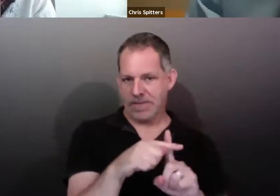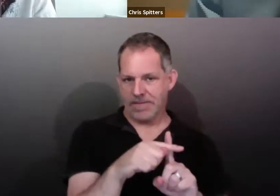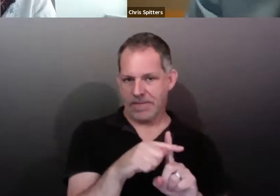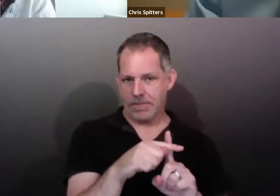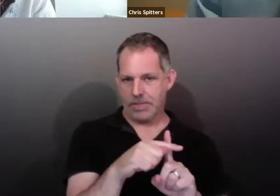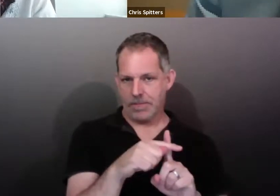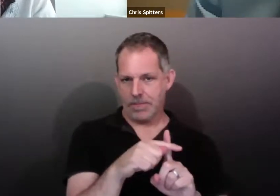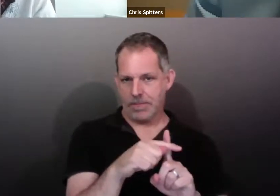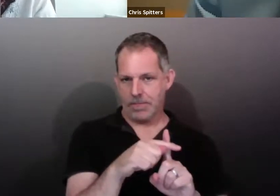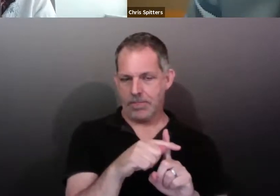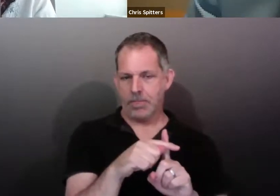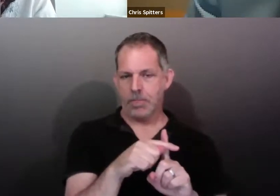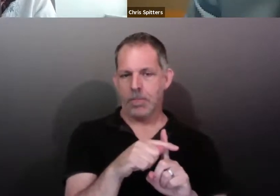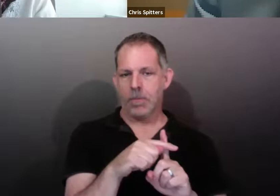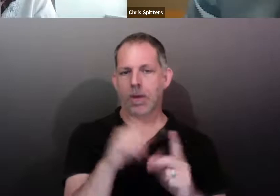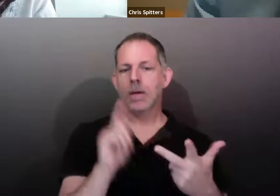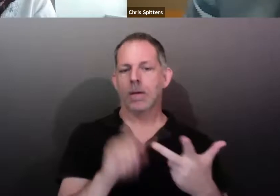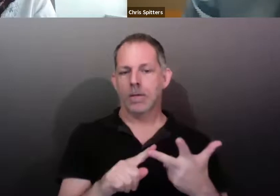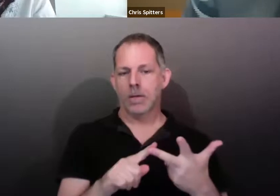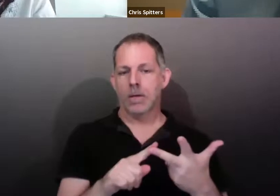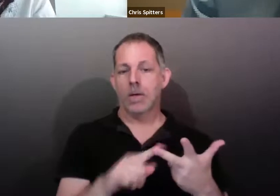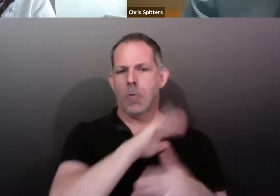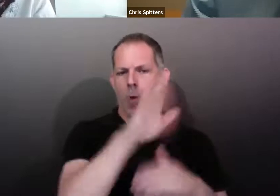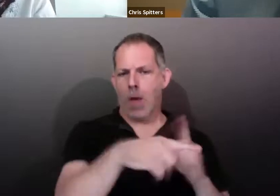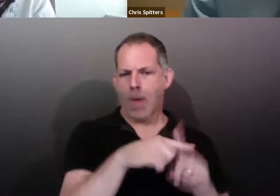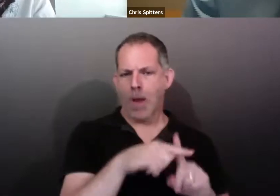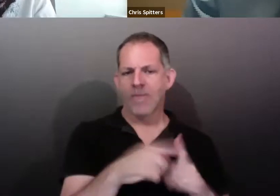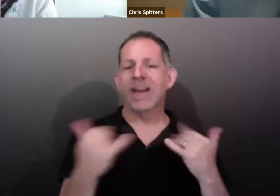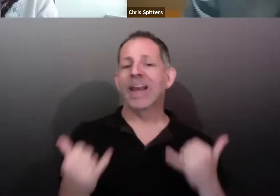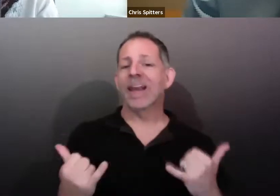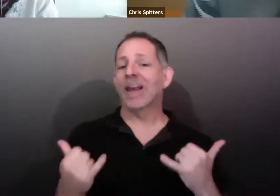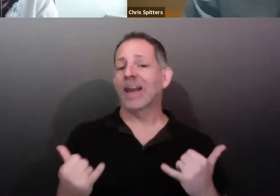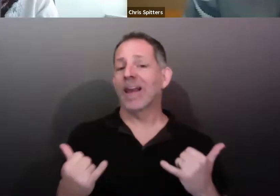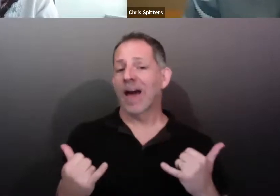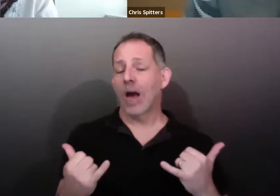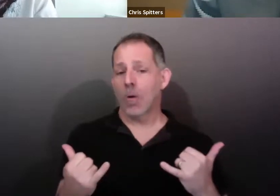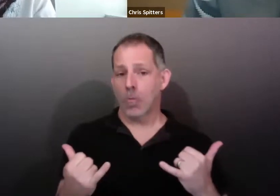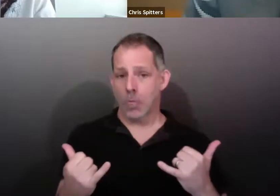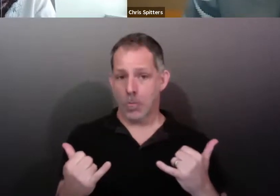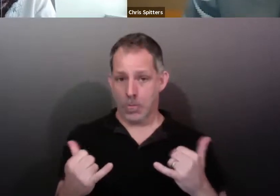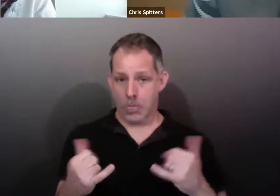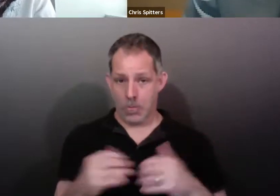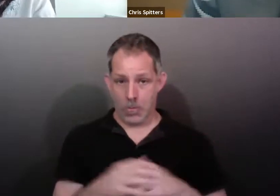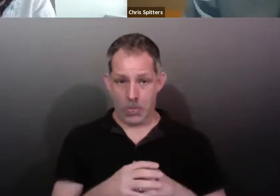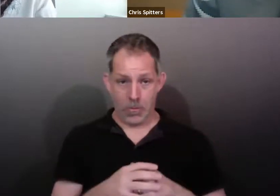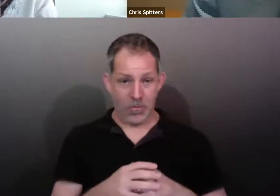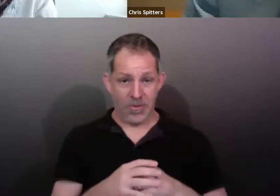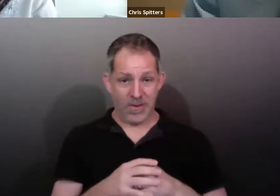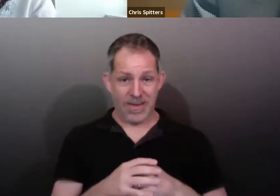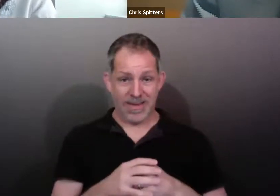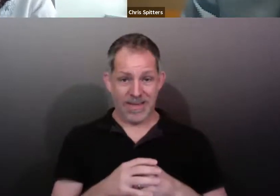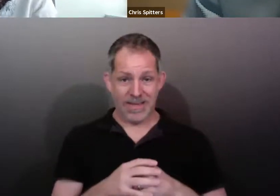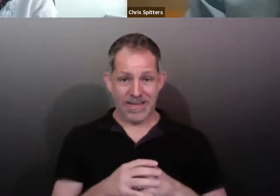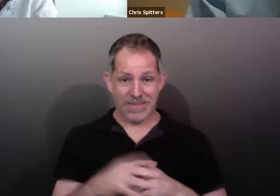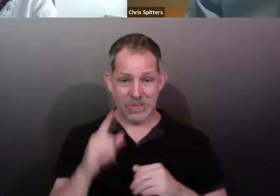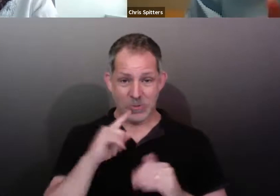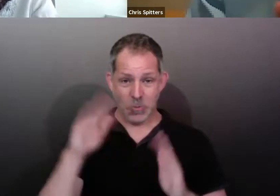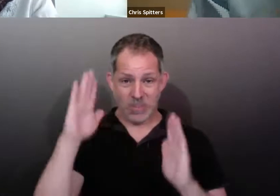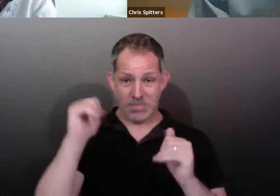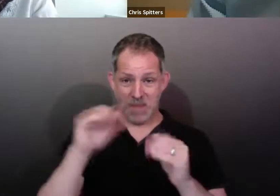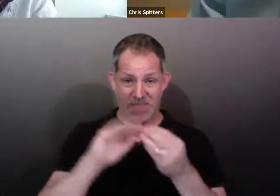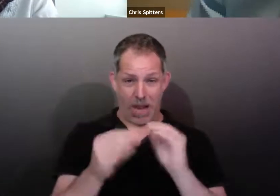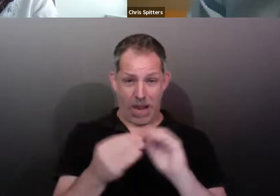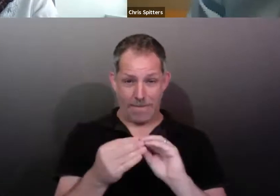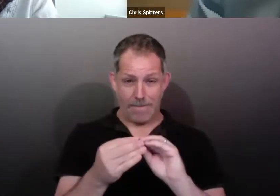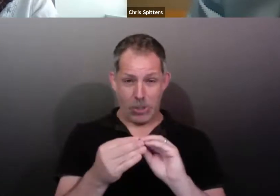you play the numbers right, and based on the prevalence, the expected number of positives in your